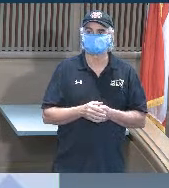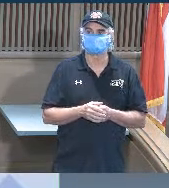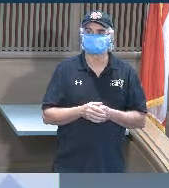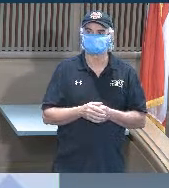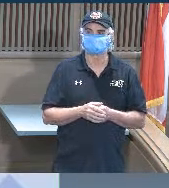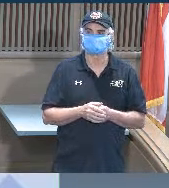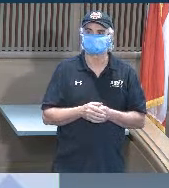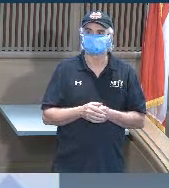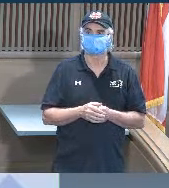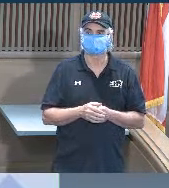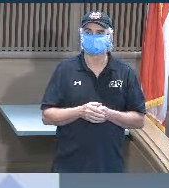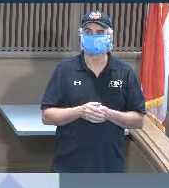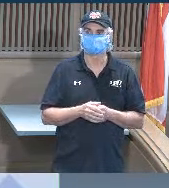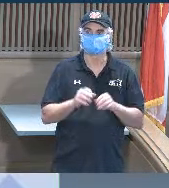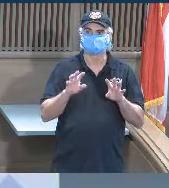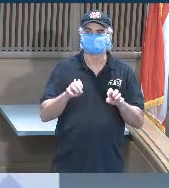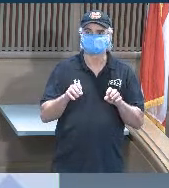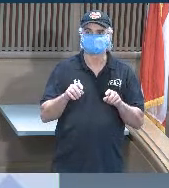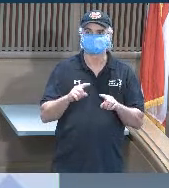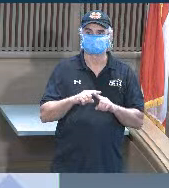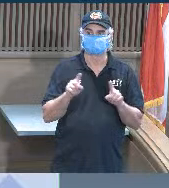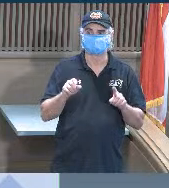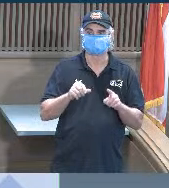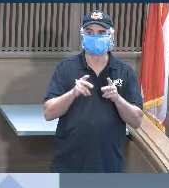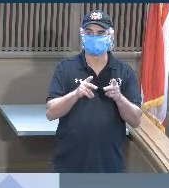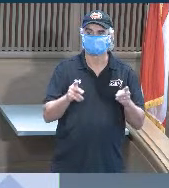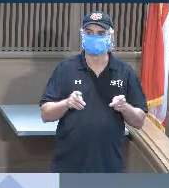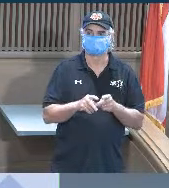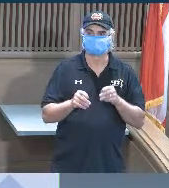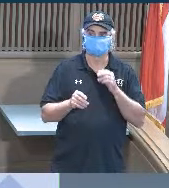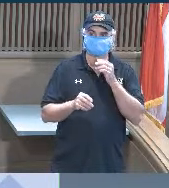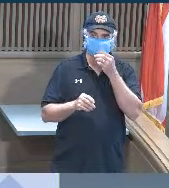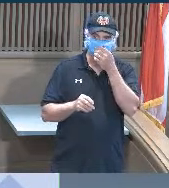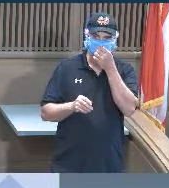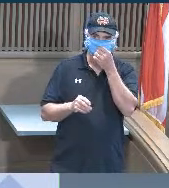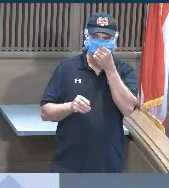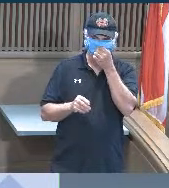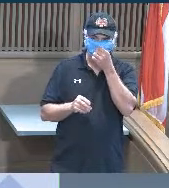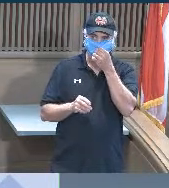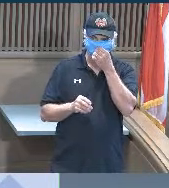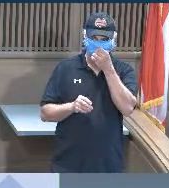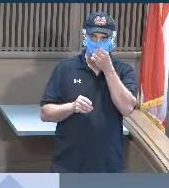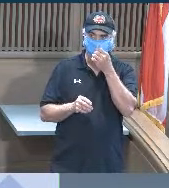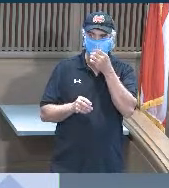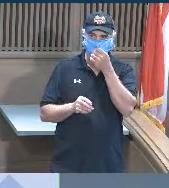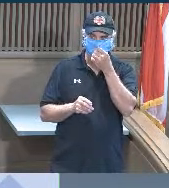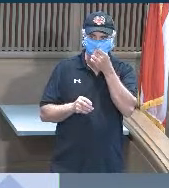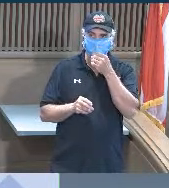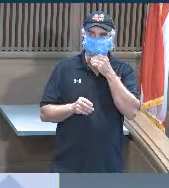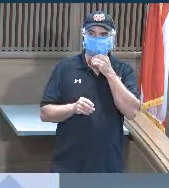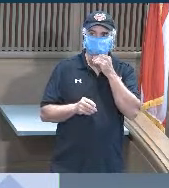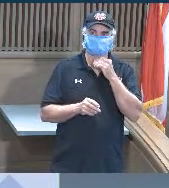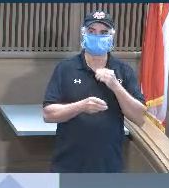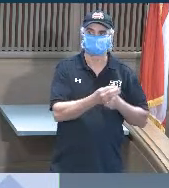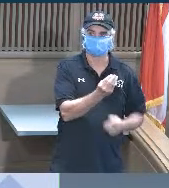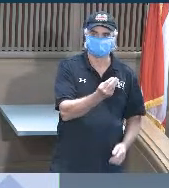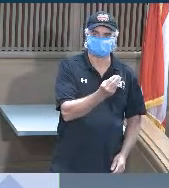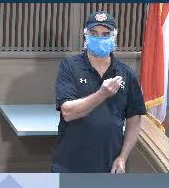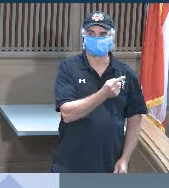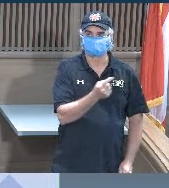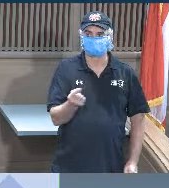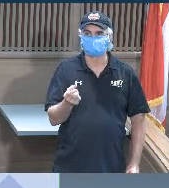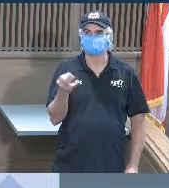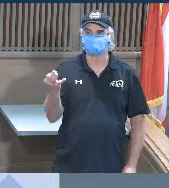we are testing in a different location. It's just really down Slappy and around the corner on West Oak Ridge